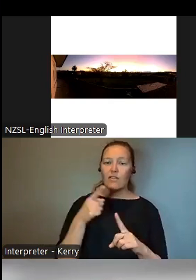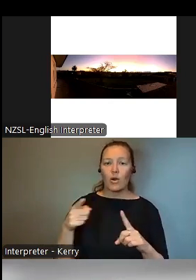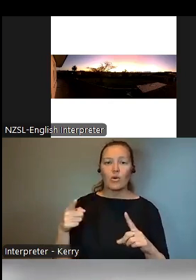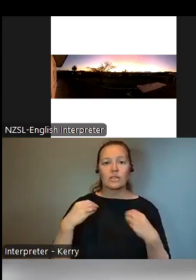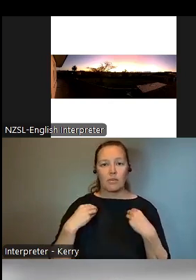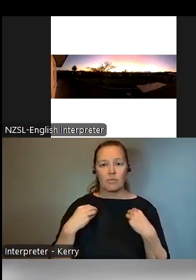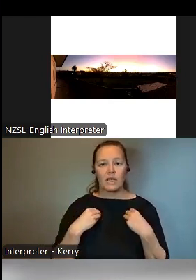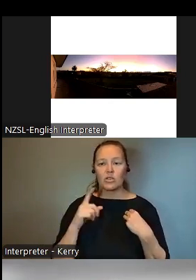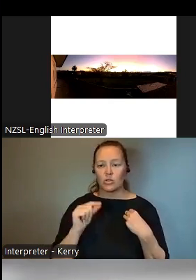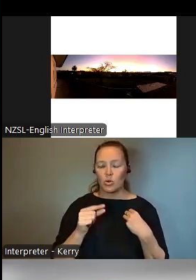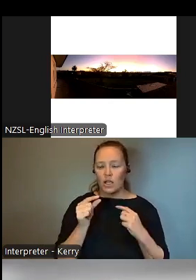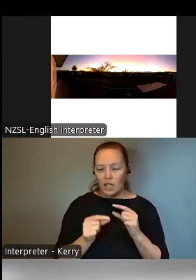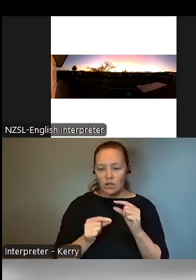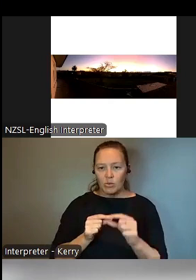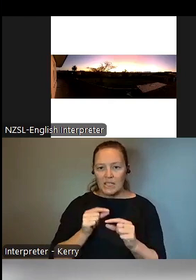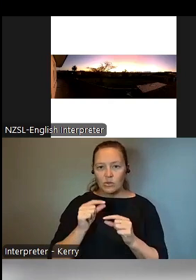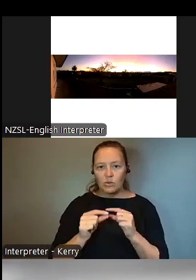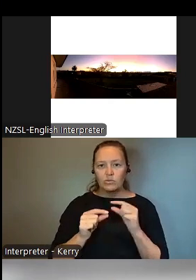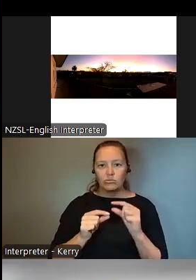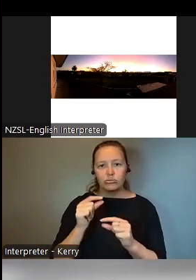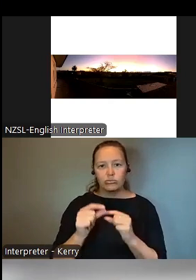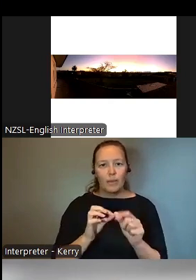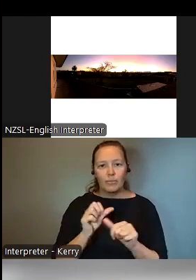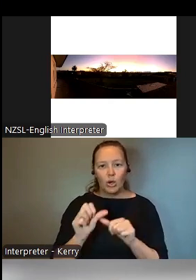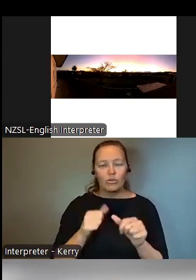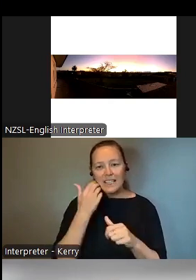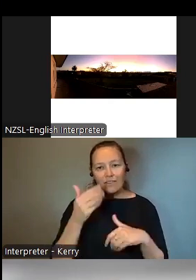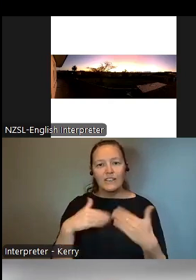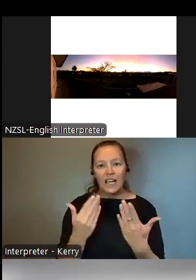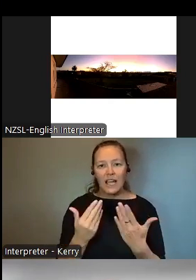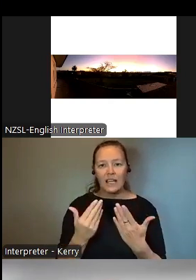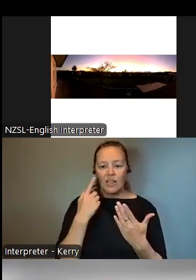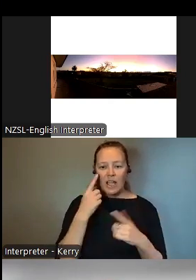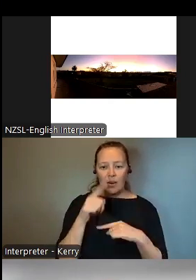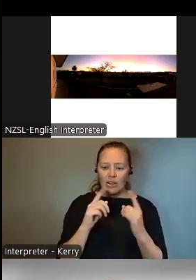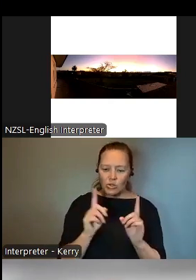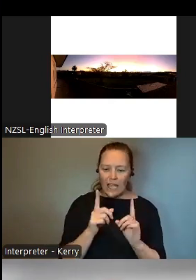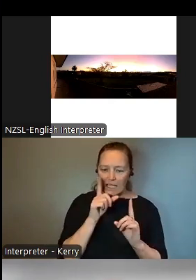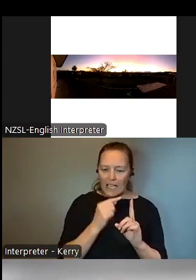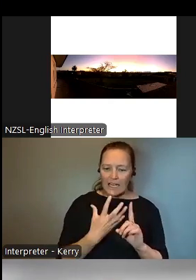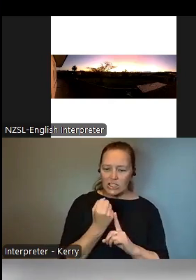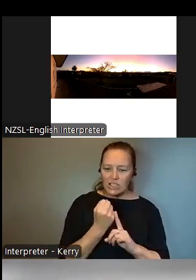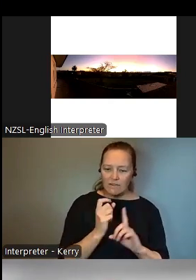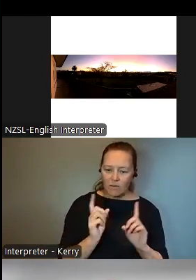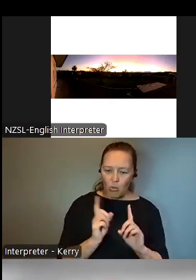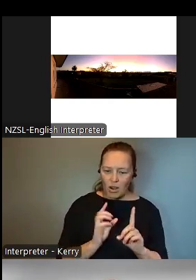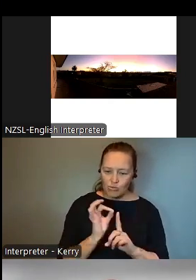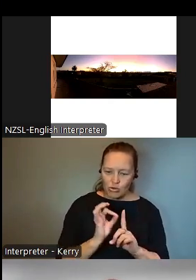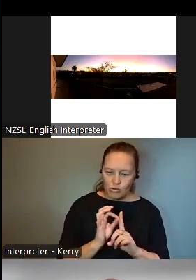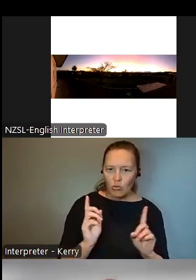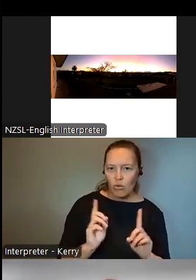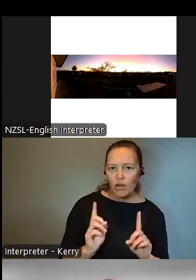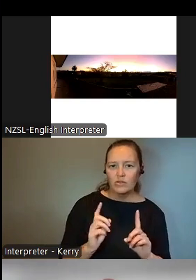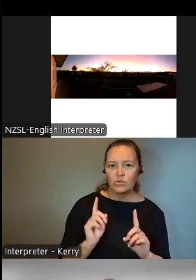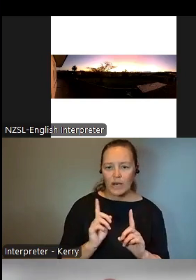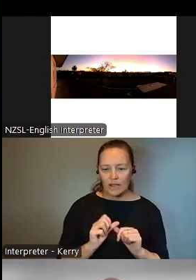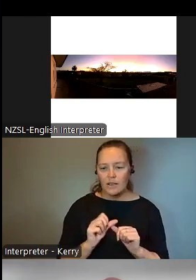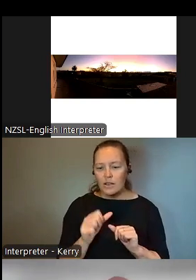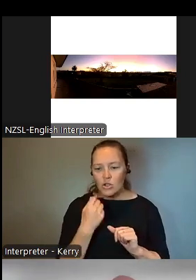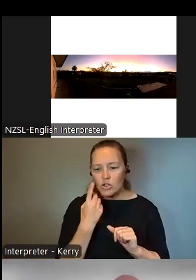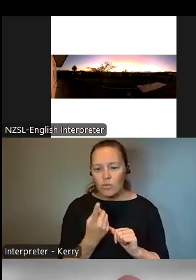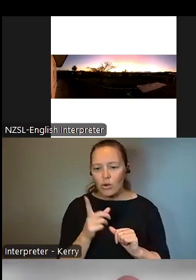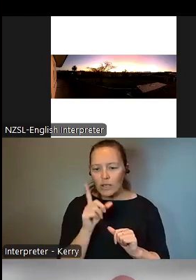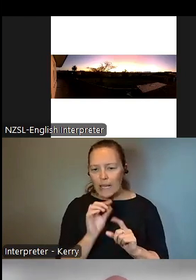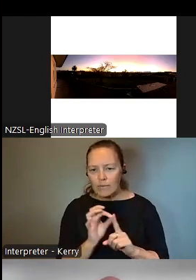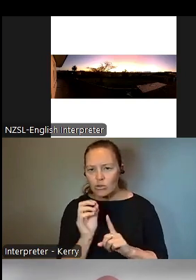incremental progress every day, thinking about today, what's one thing can I improve? Tomorrow, what's one thing can I